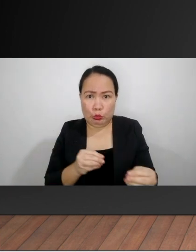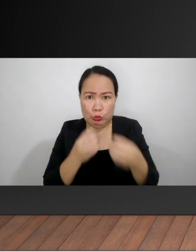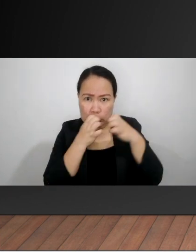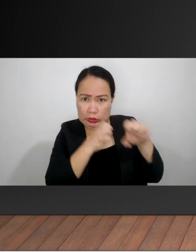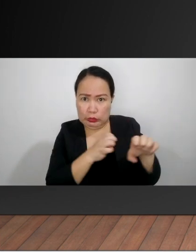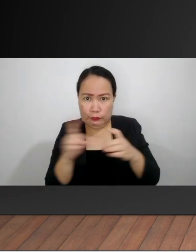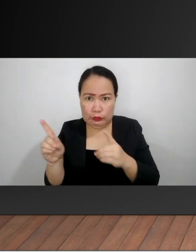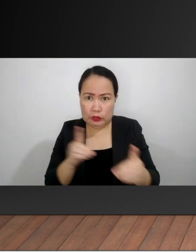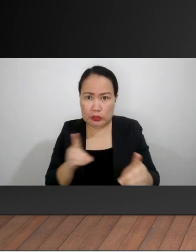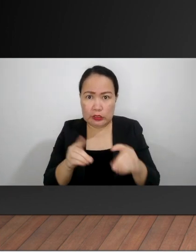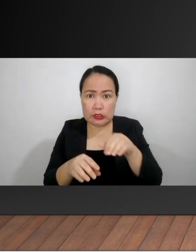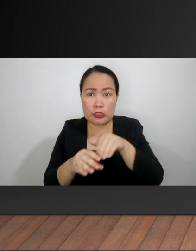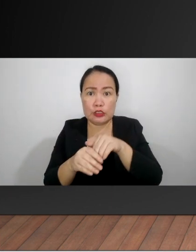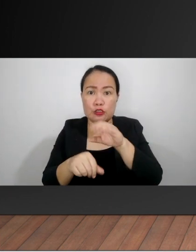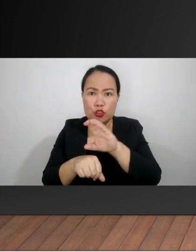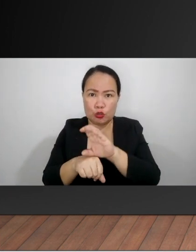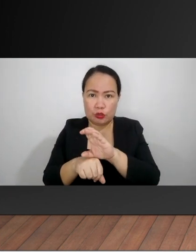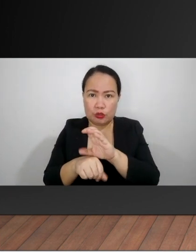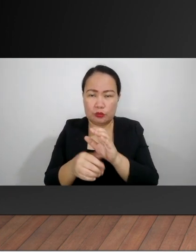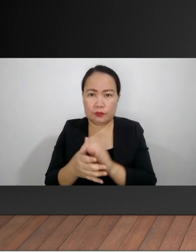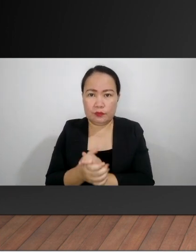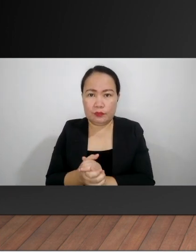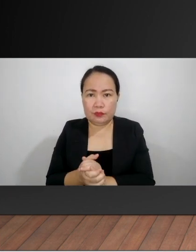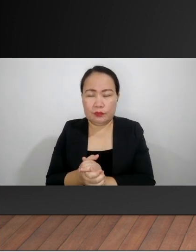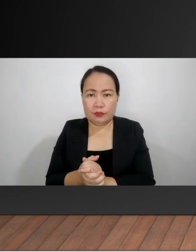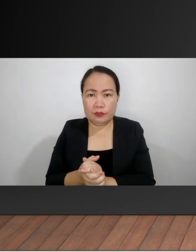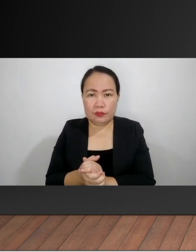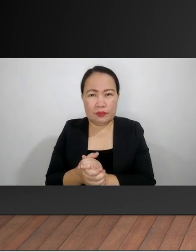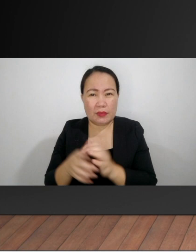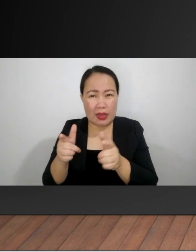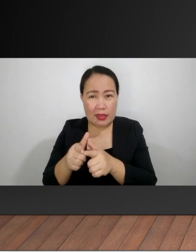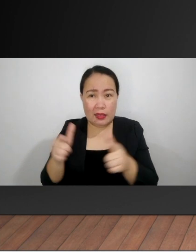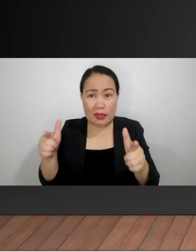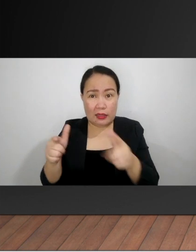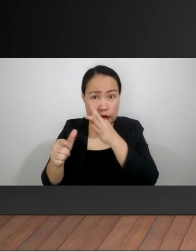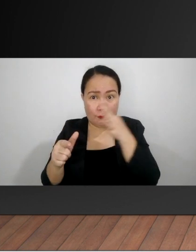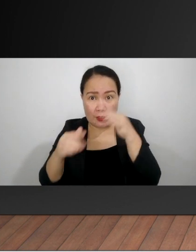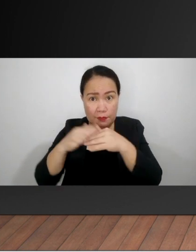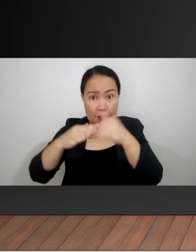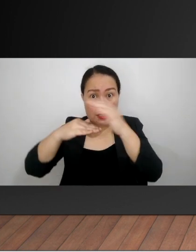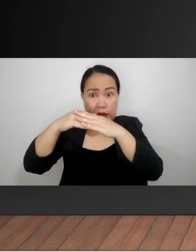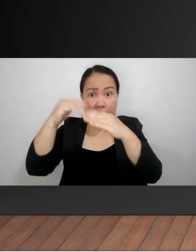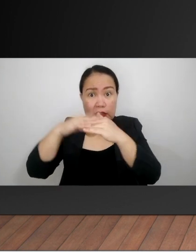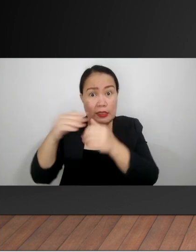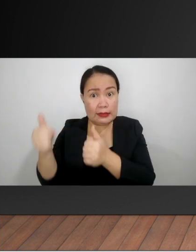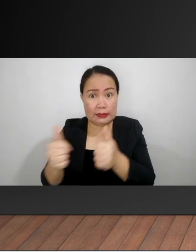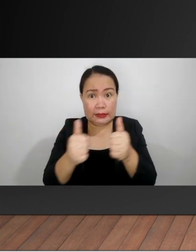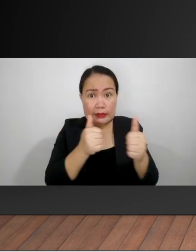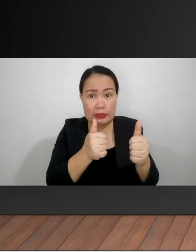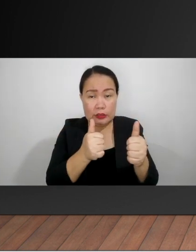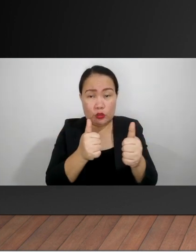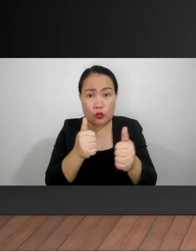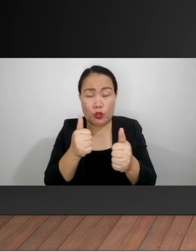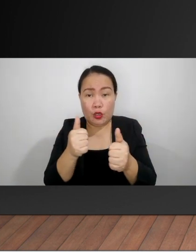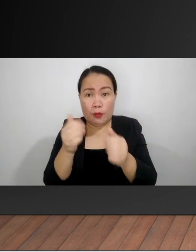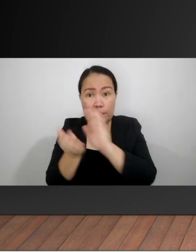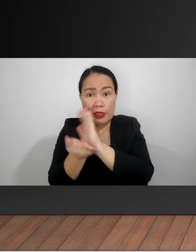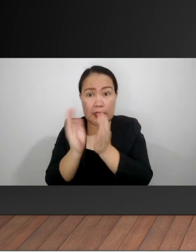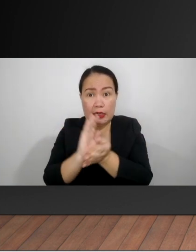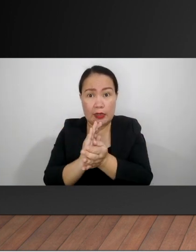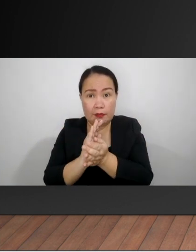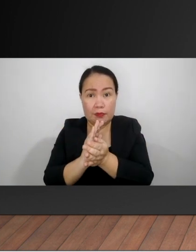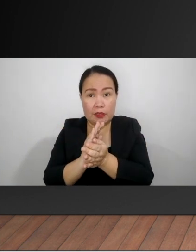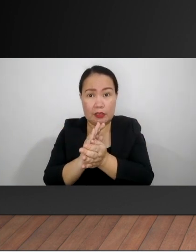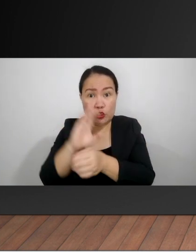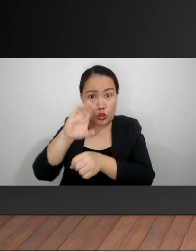behind their evil deeds, right within the church. A large barn was arranged to serve as a church